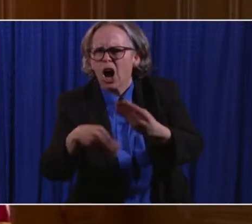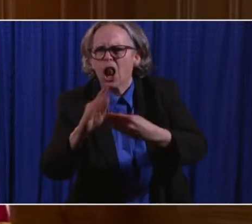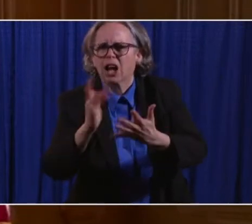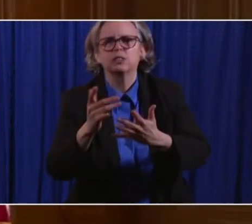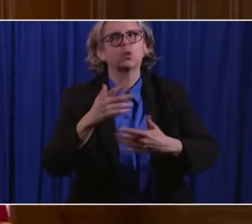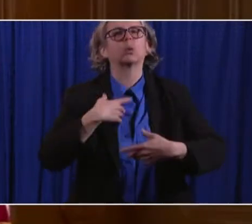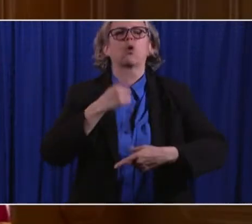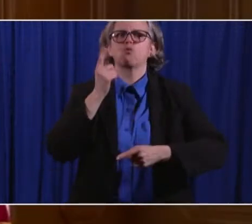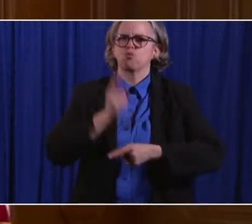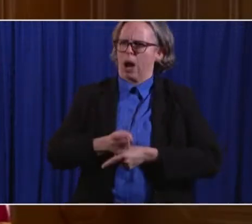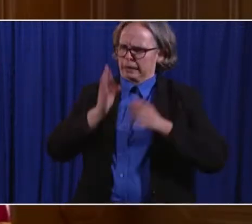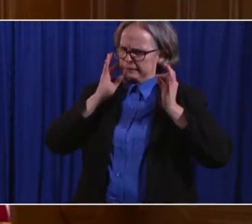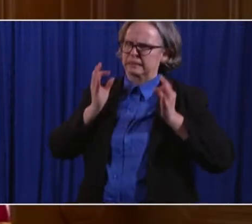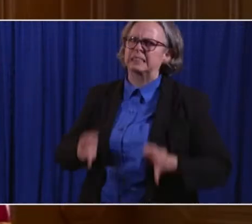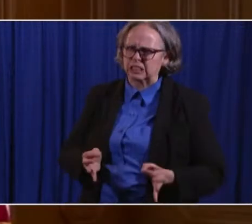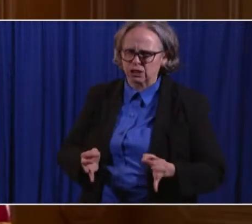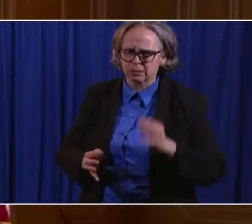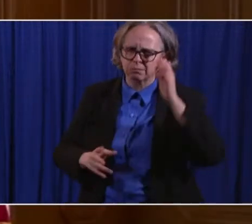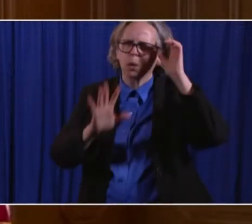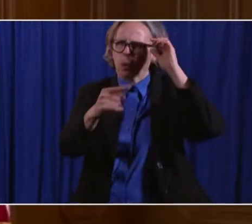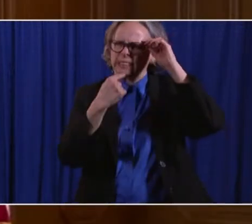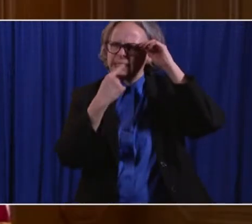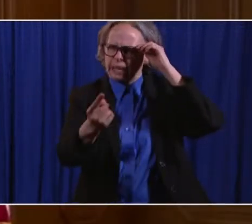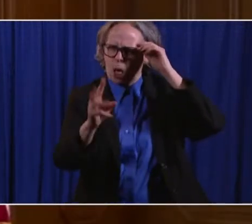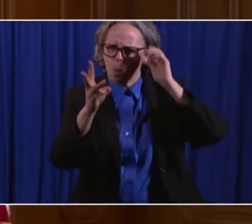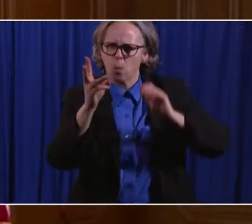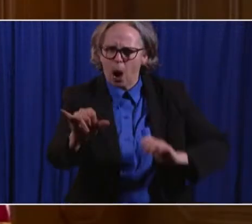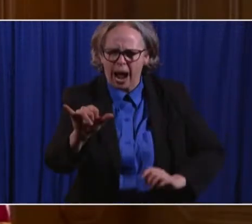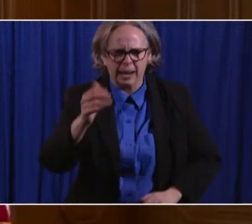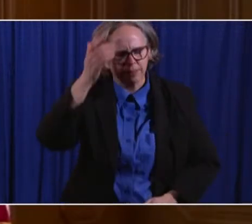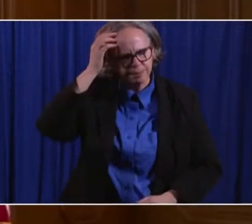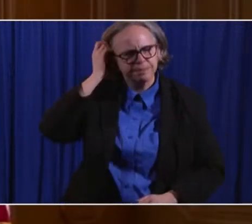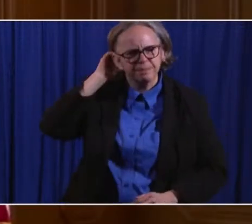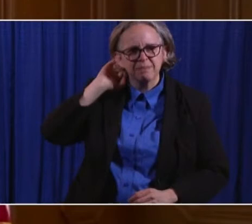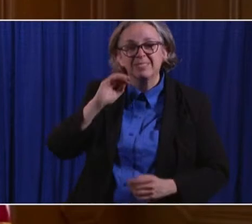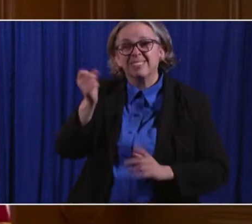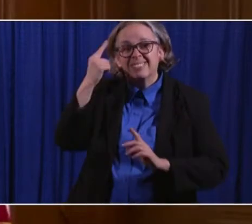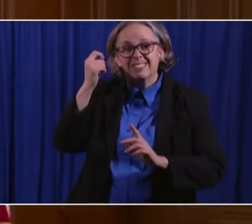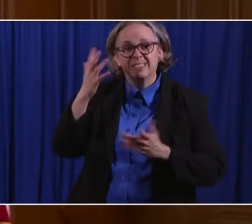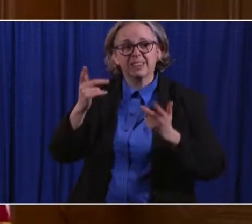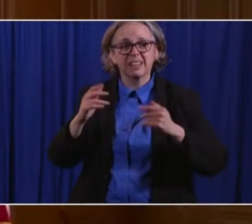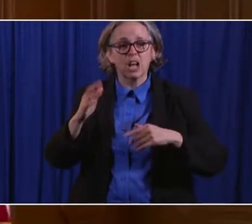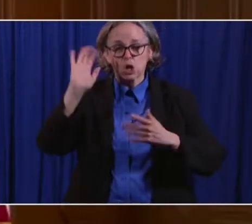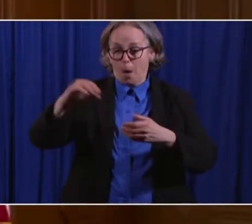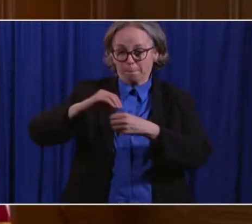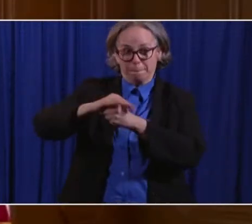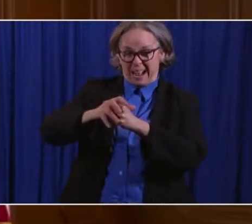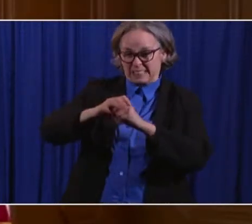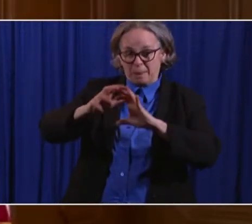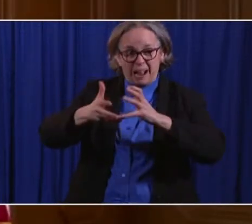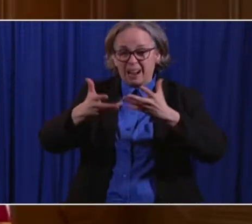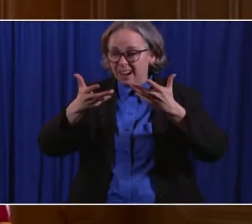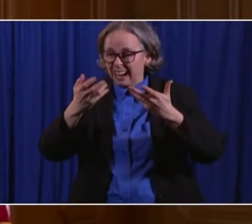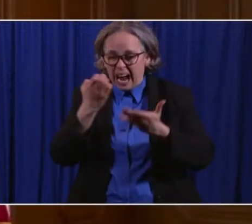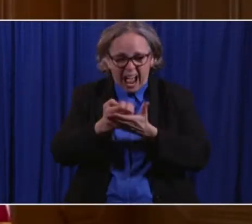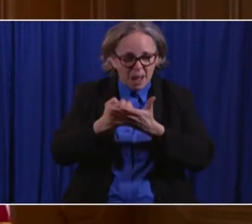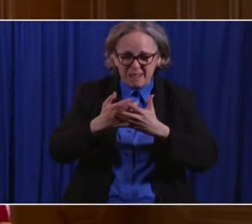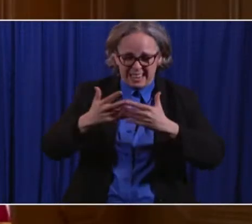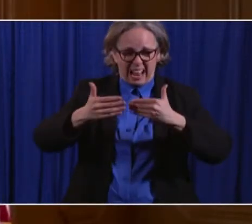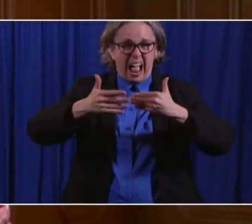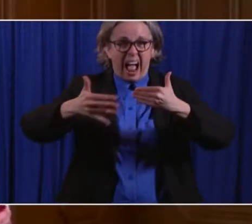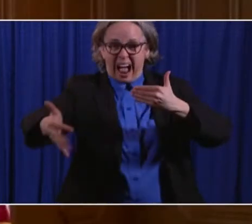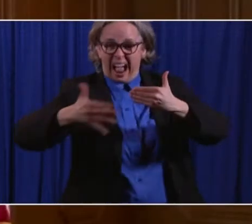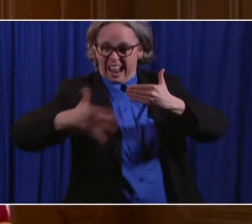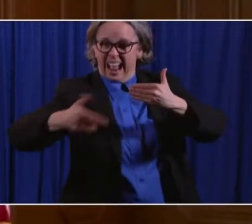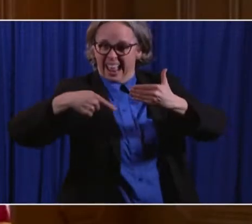economy directly depends on defeating this virus. And that has been an underlying theme of everything that we have done,